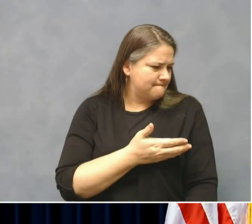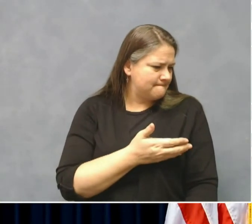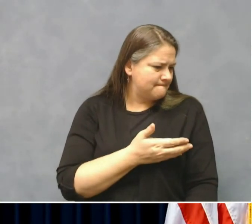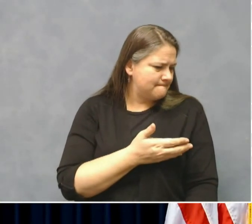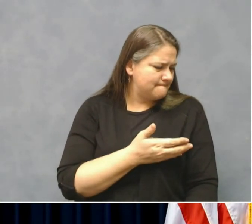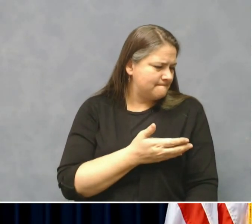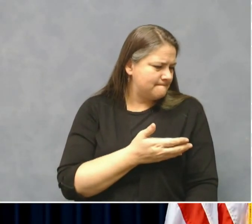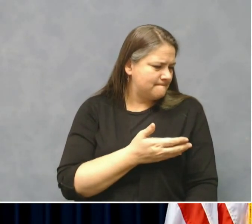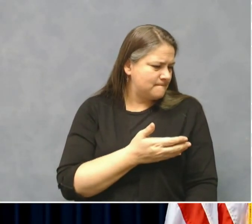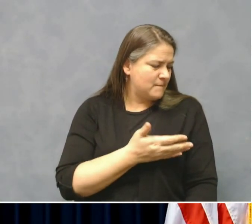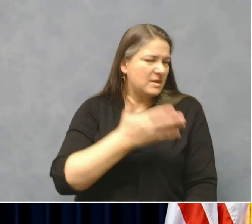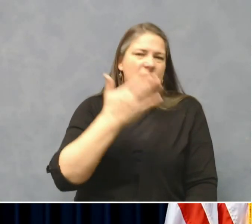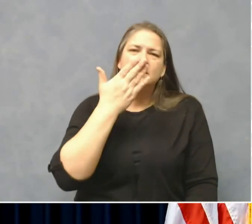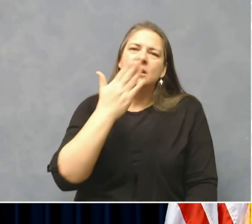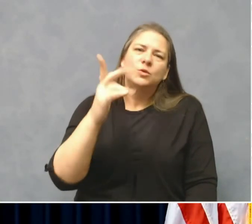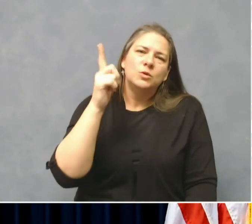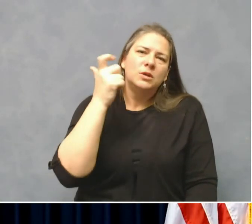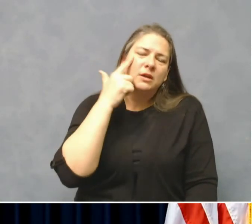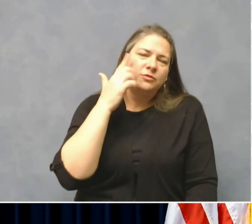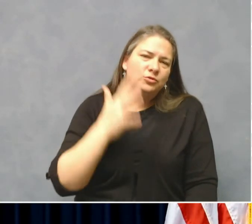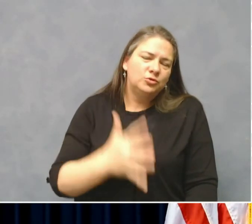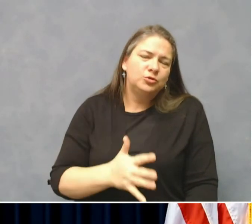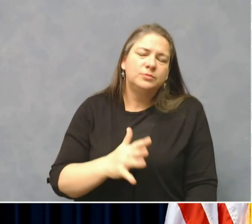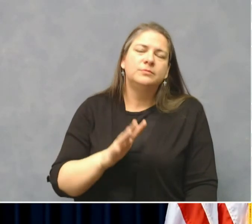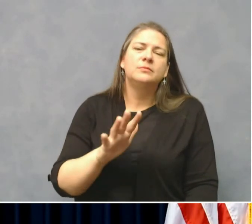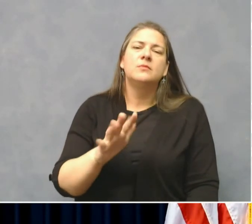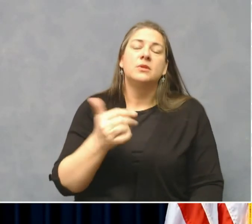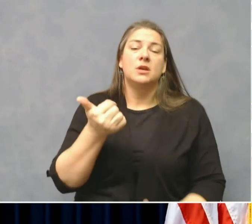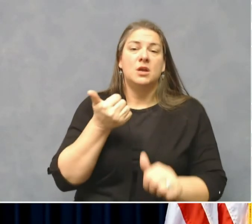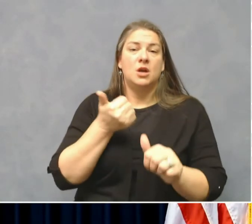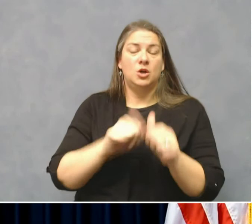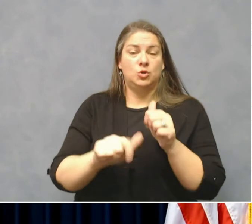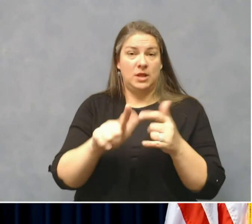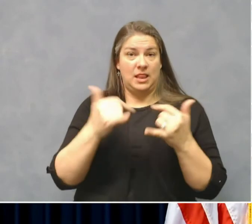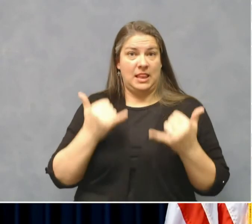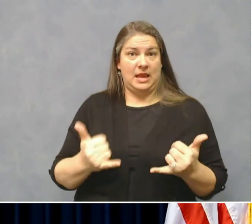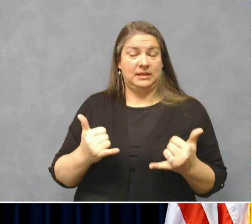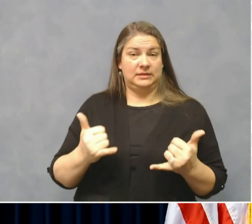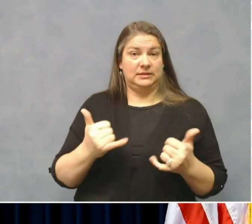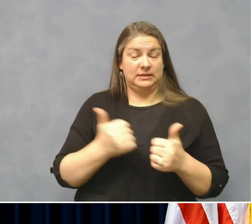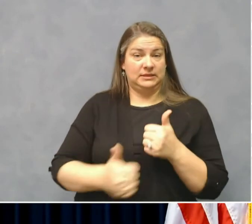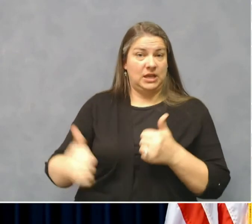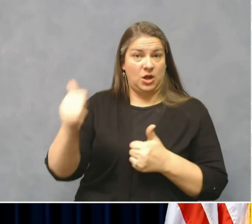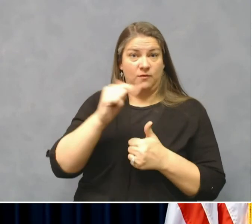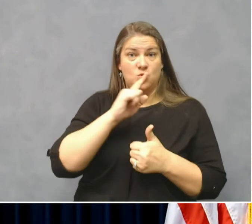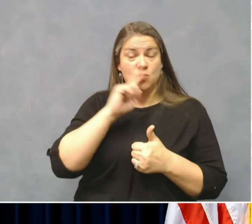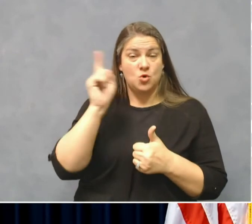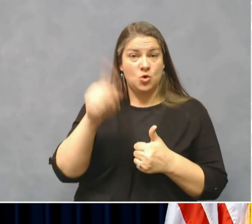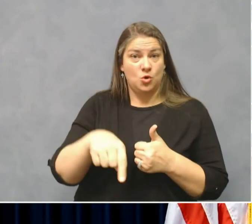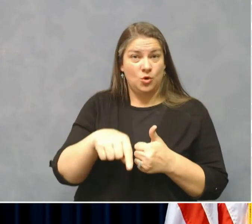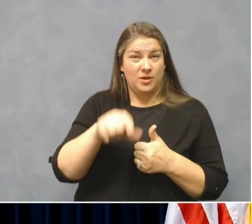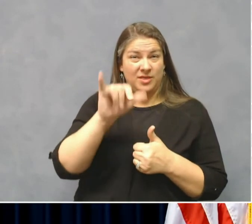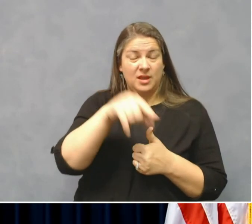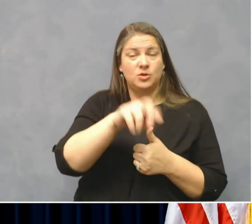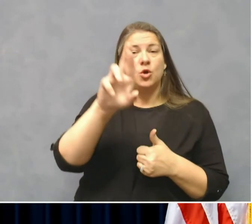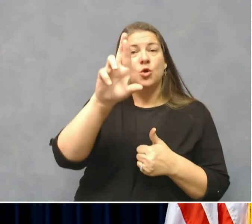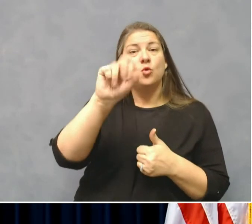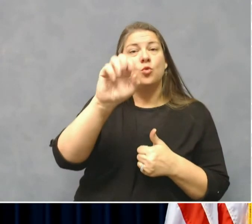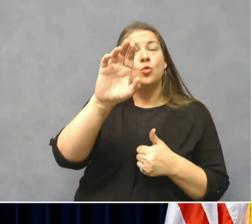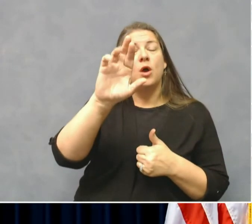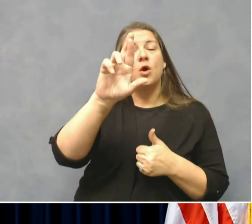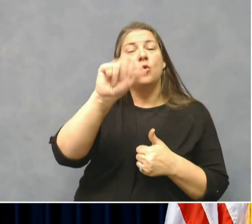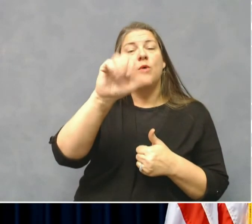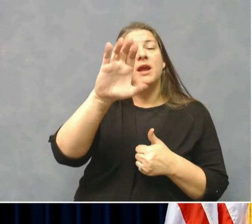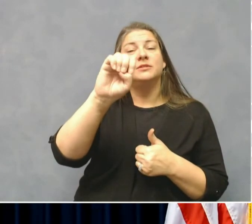Thank you very much, Governor. Under your latest executive order, the racetrack-owned casino-like gaming venues are still